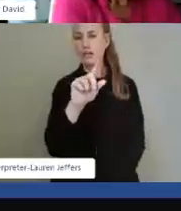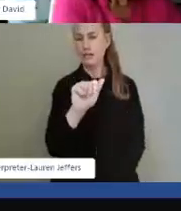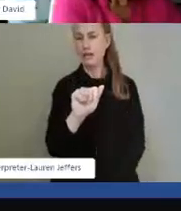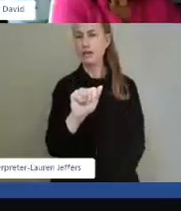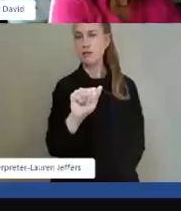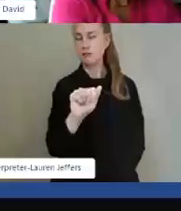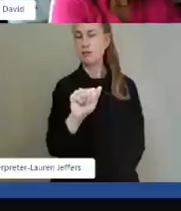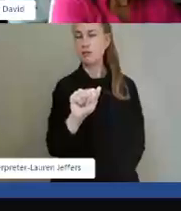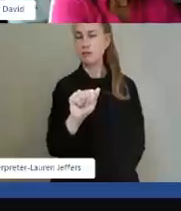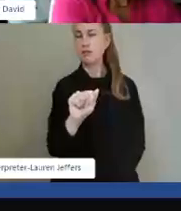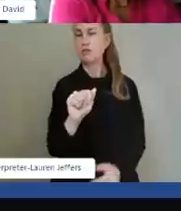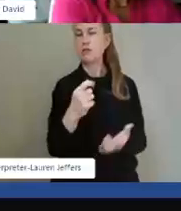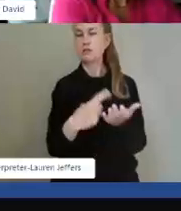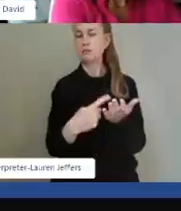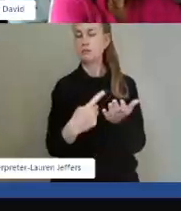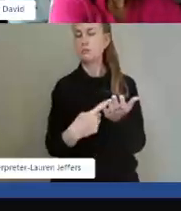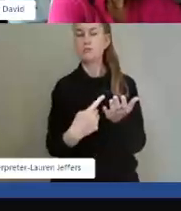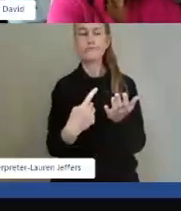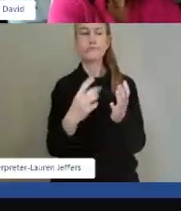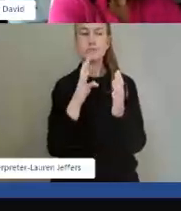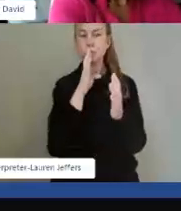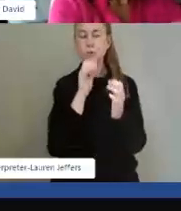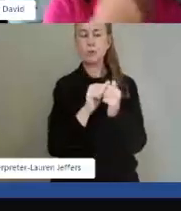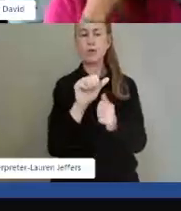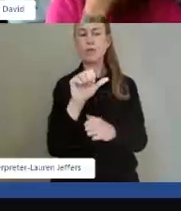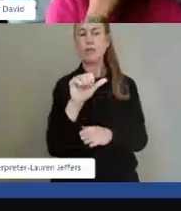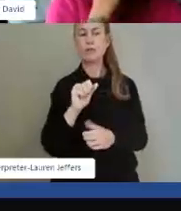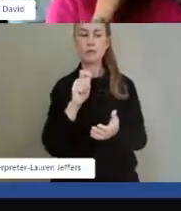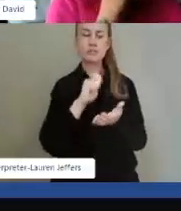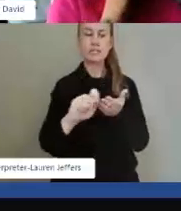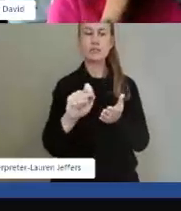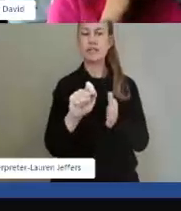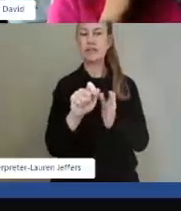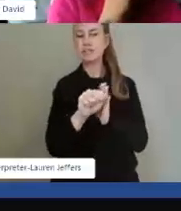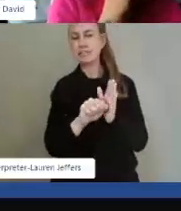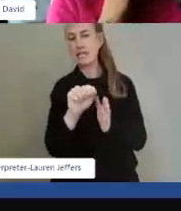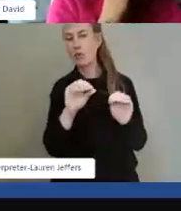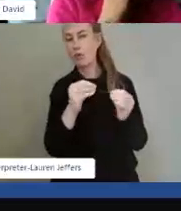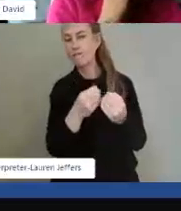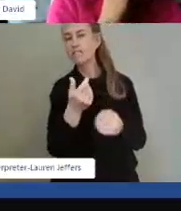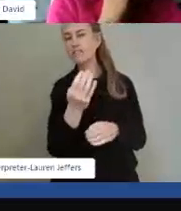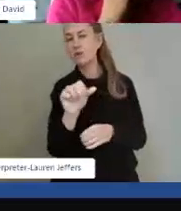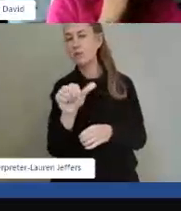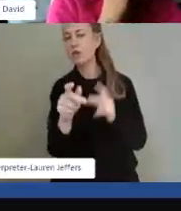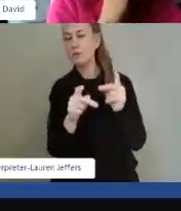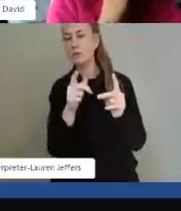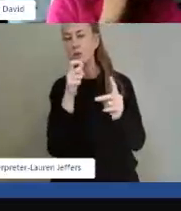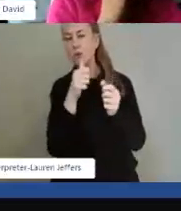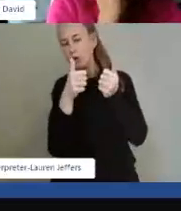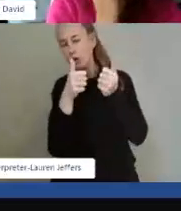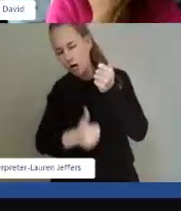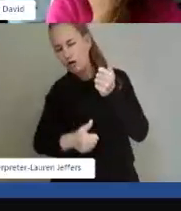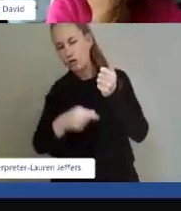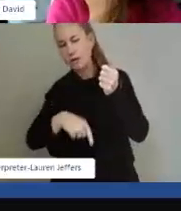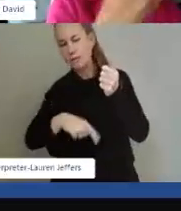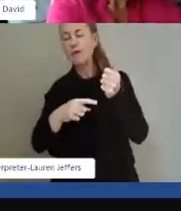with Secretary of State's office, a few other people that work under him, trying to get